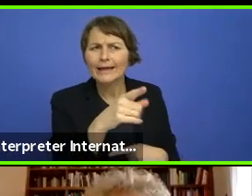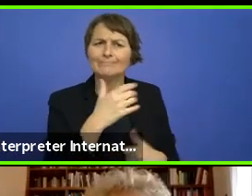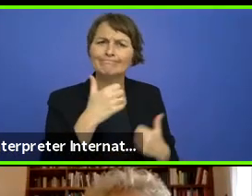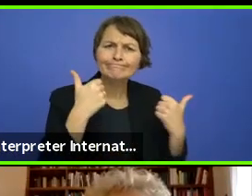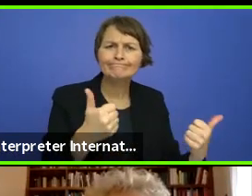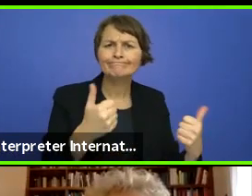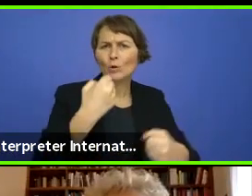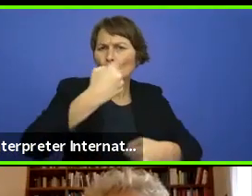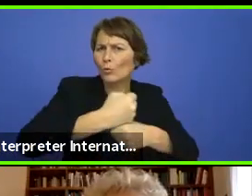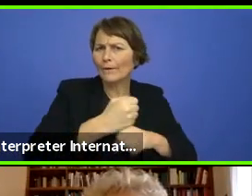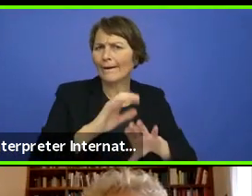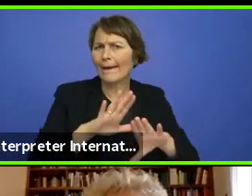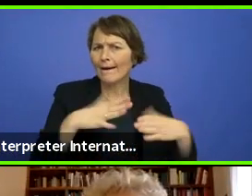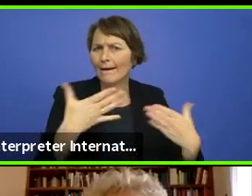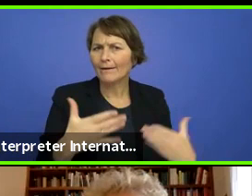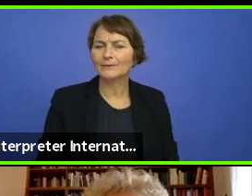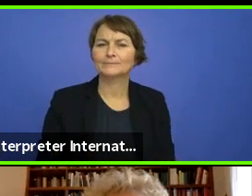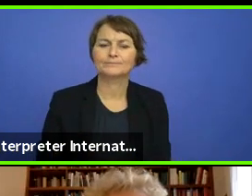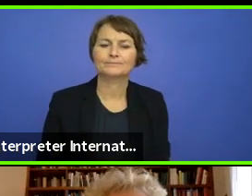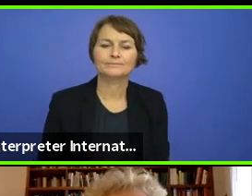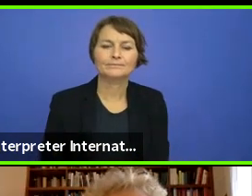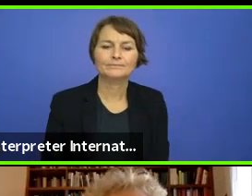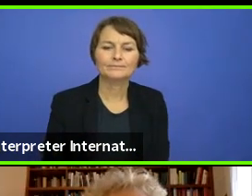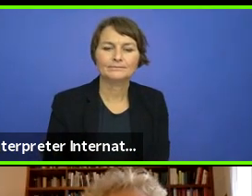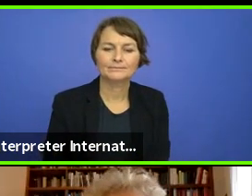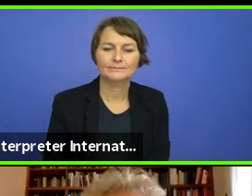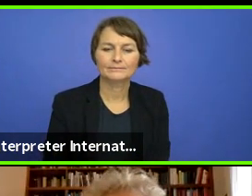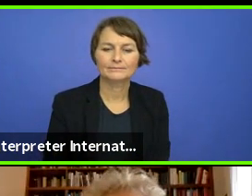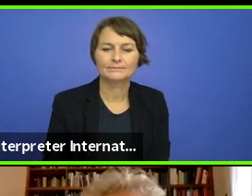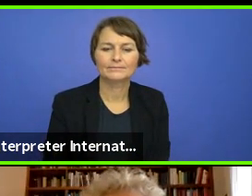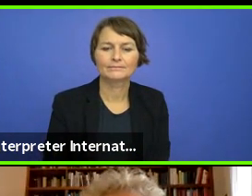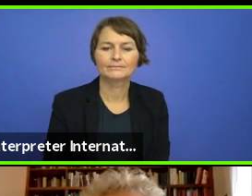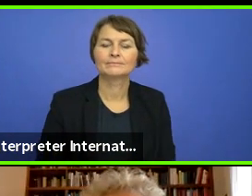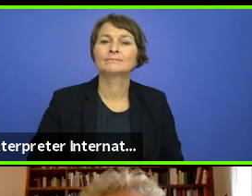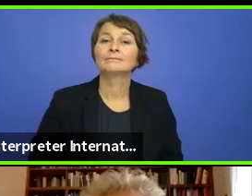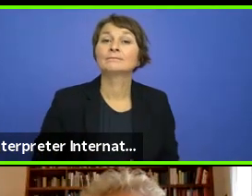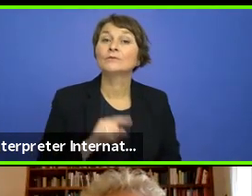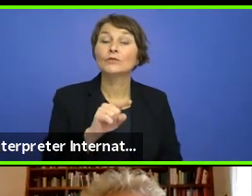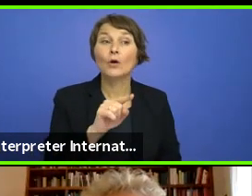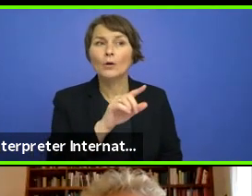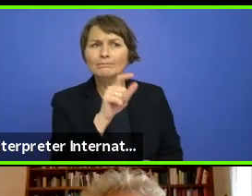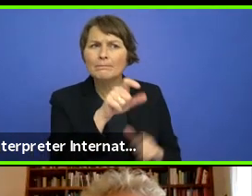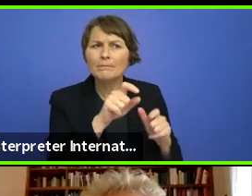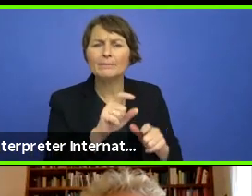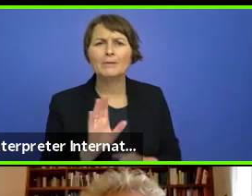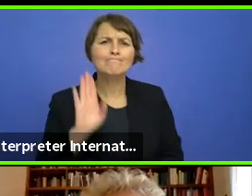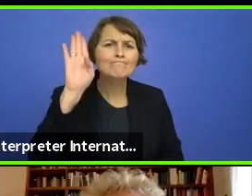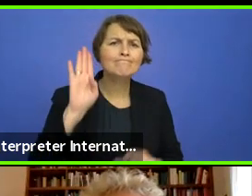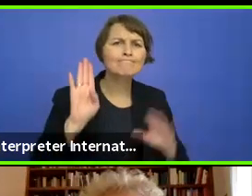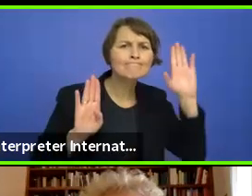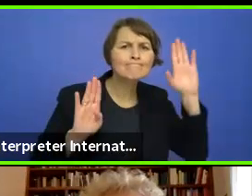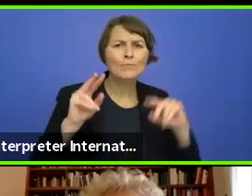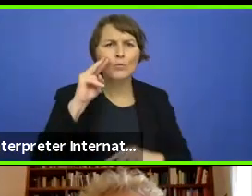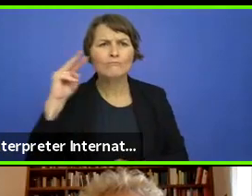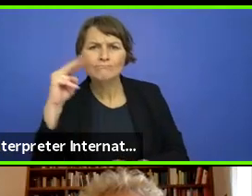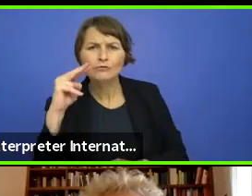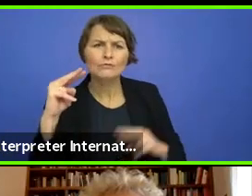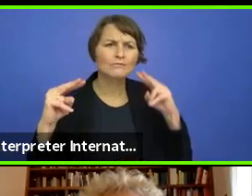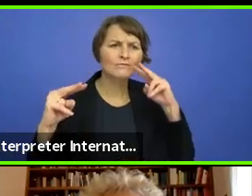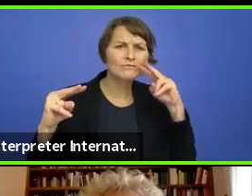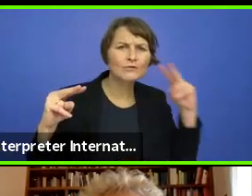We heard from many different perspectives. We first had a very nice video recordings